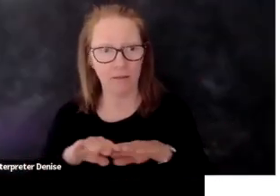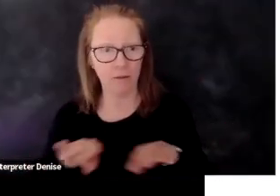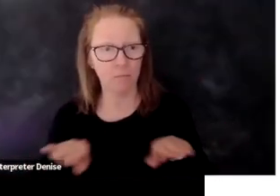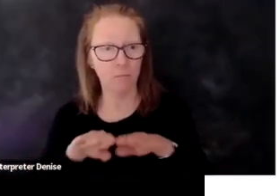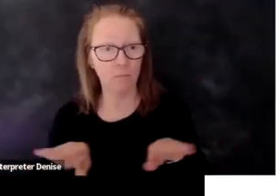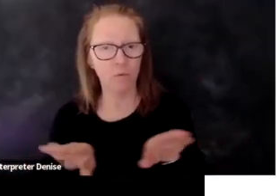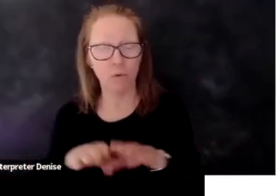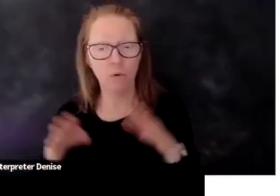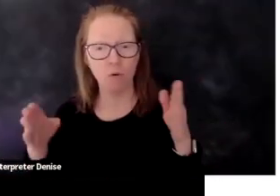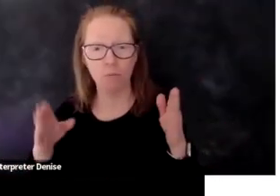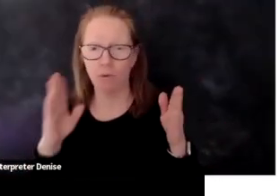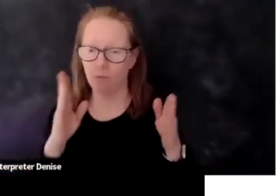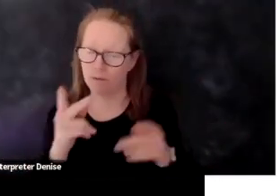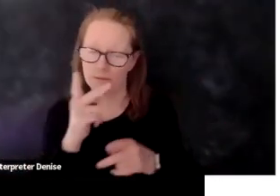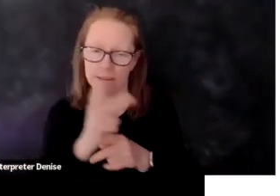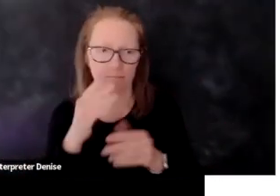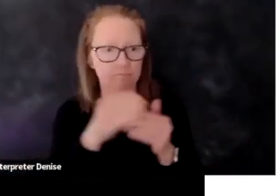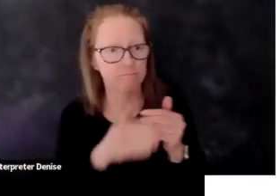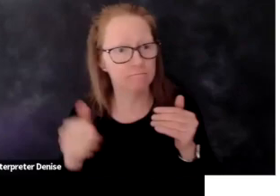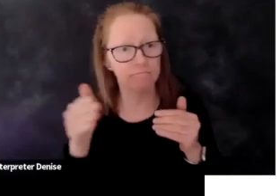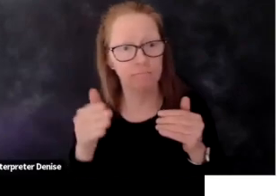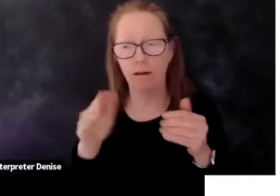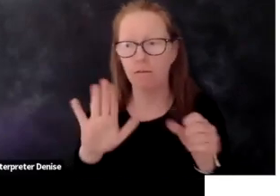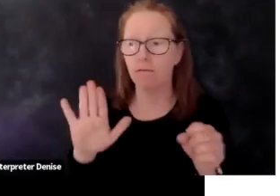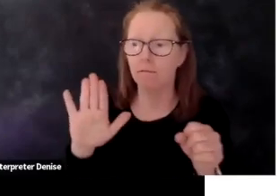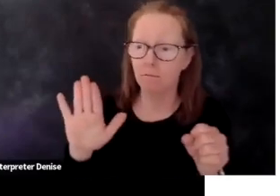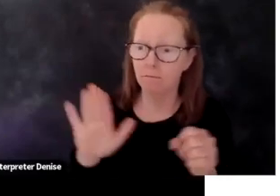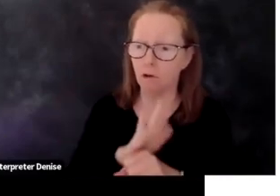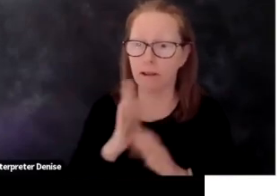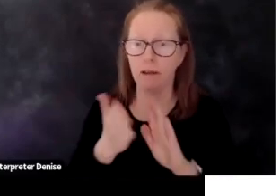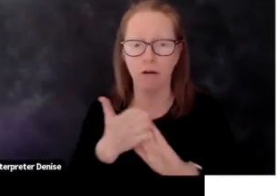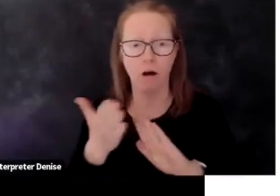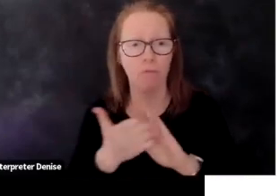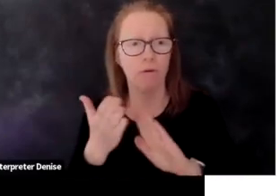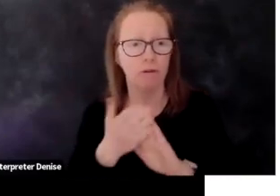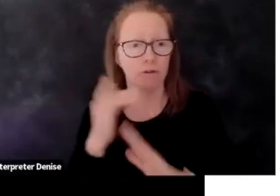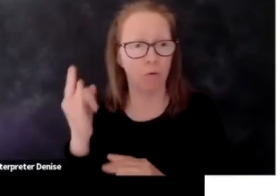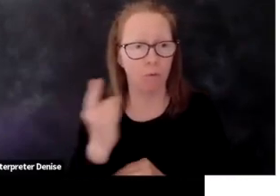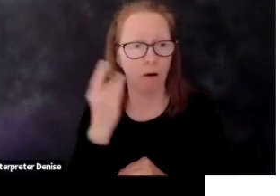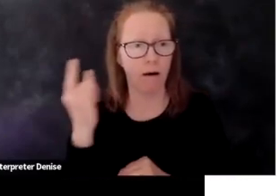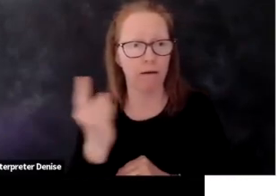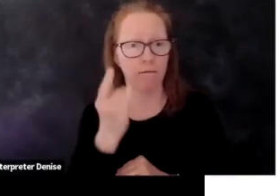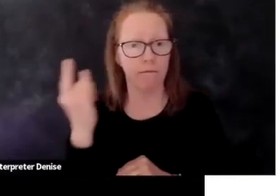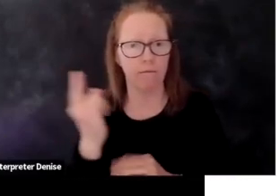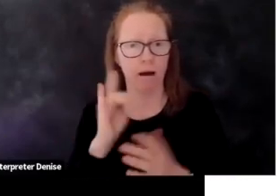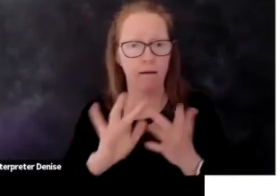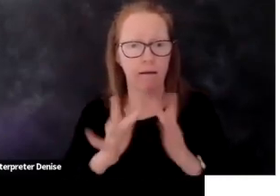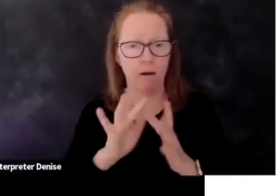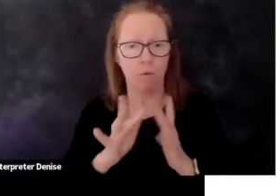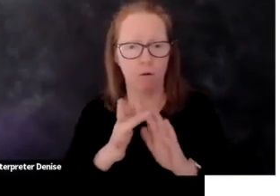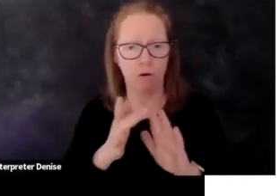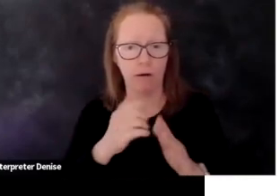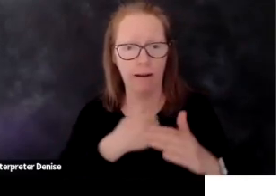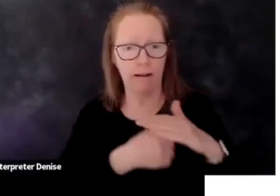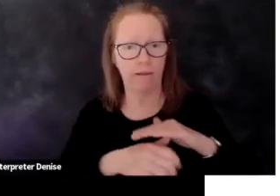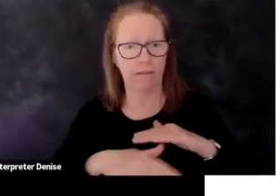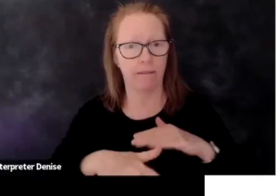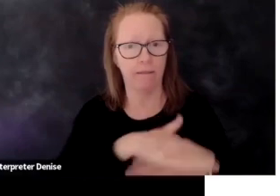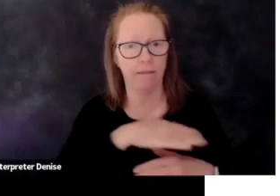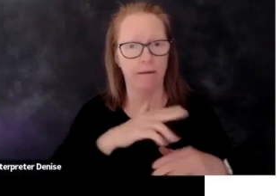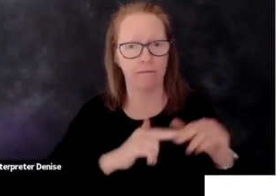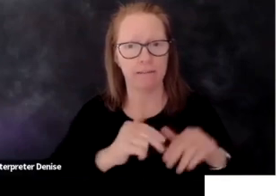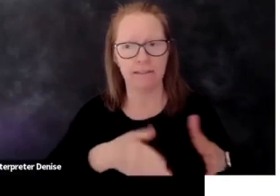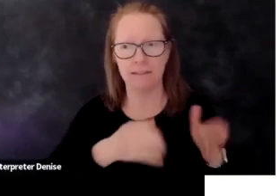for the foreseeable future, fully operational Wi-Fi network in the facility. So those of us in state government